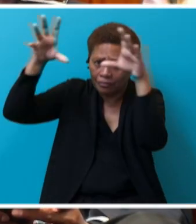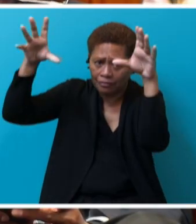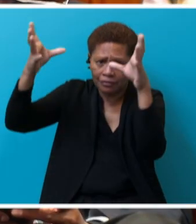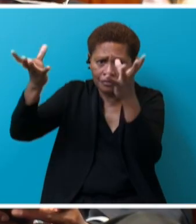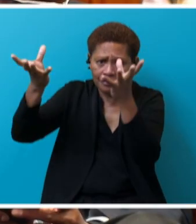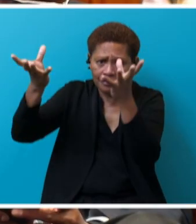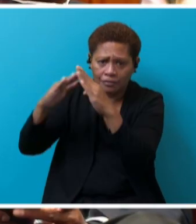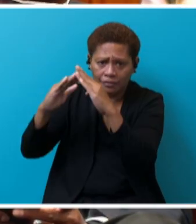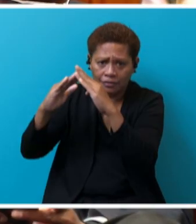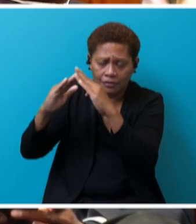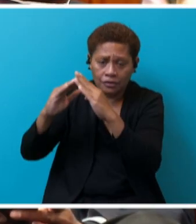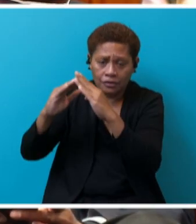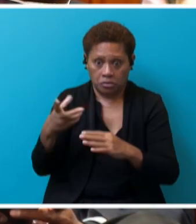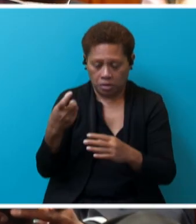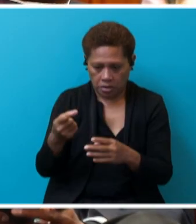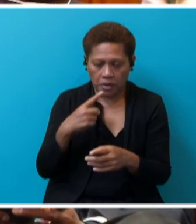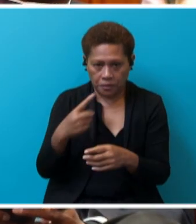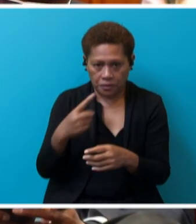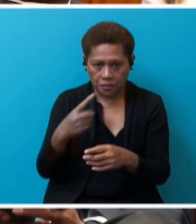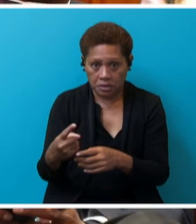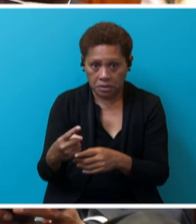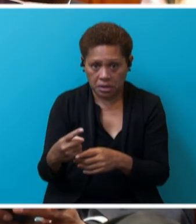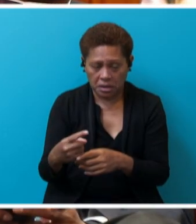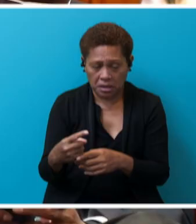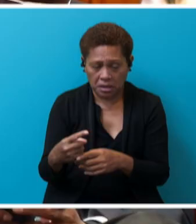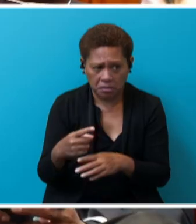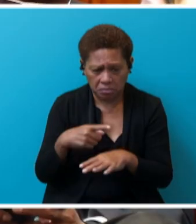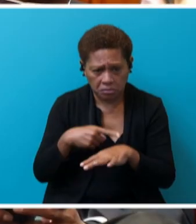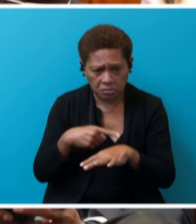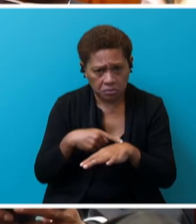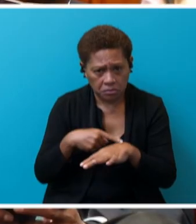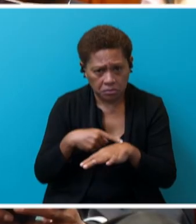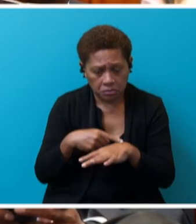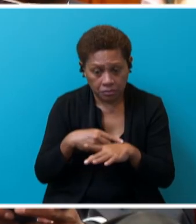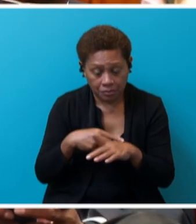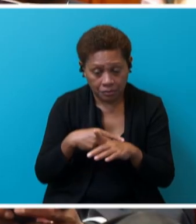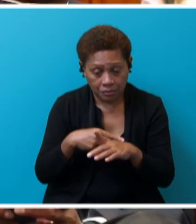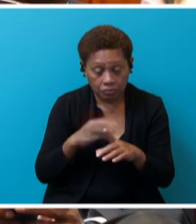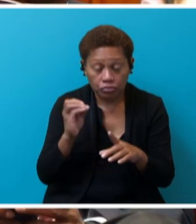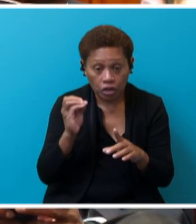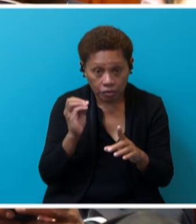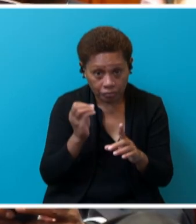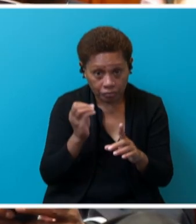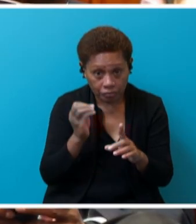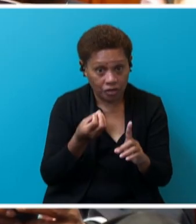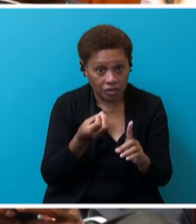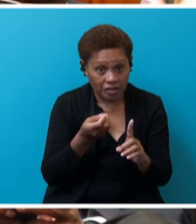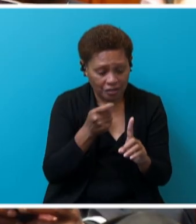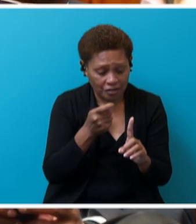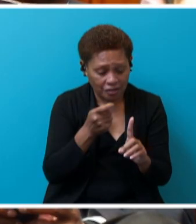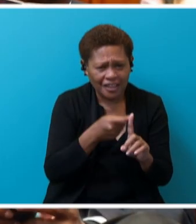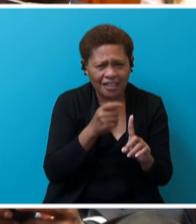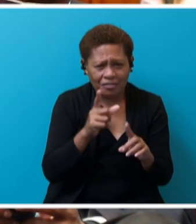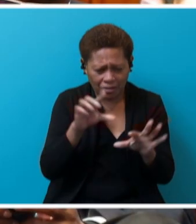been mentioned a few times. This is targeted at reducing leakages in our major